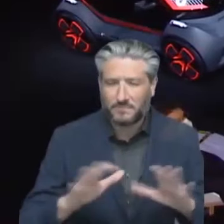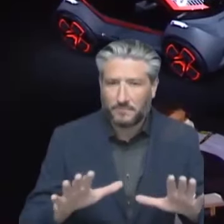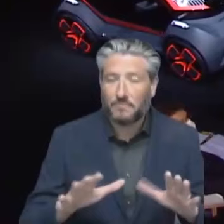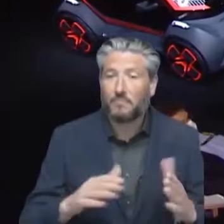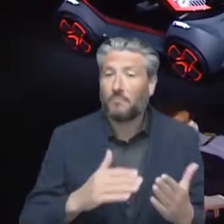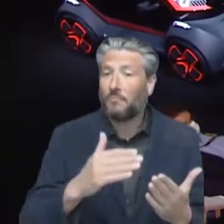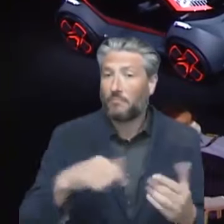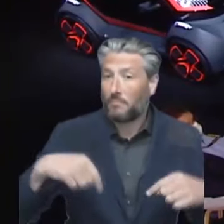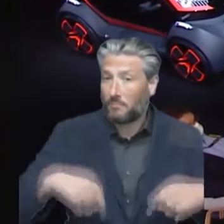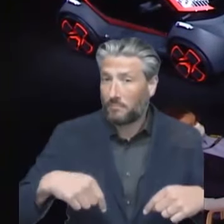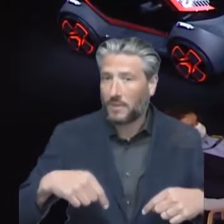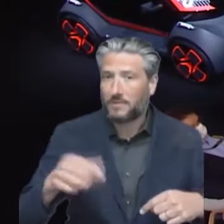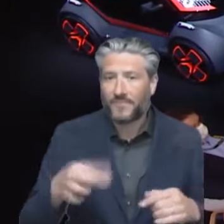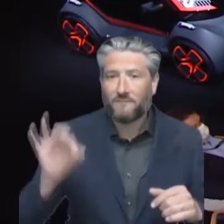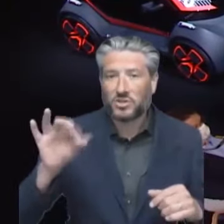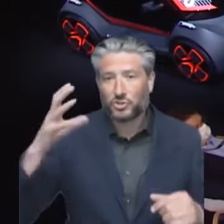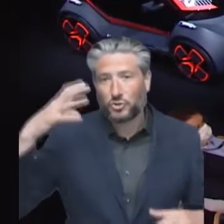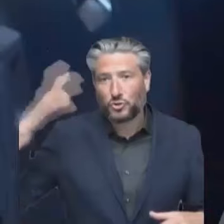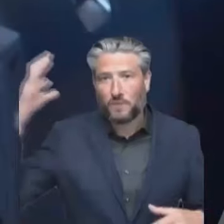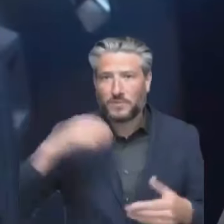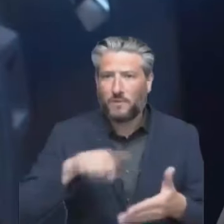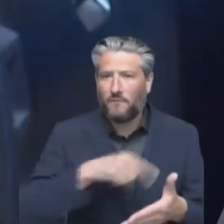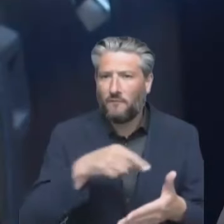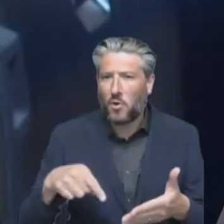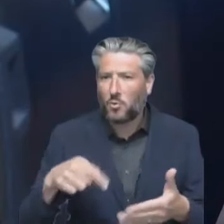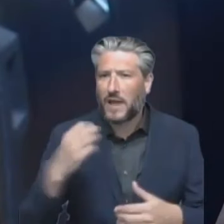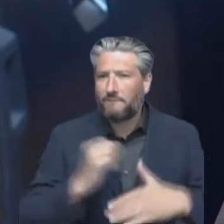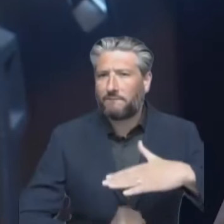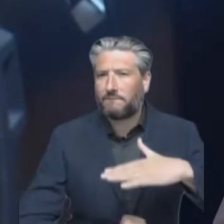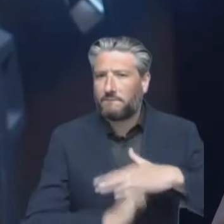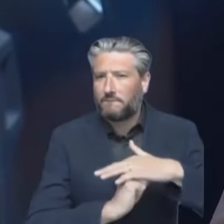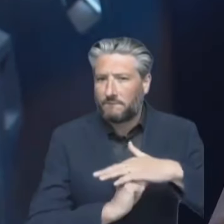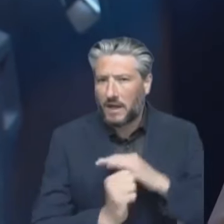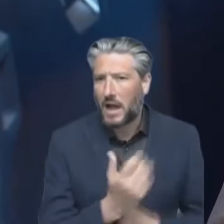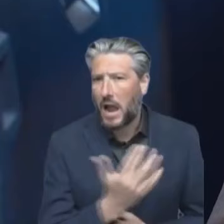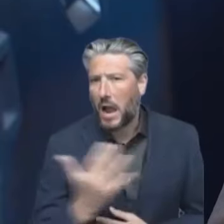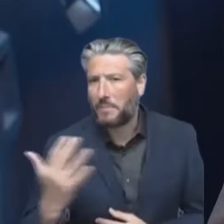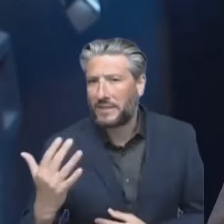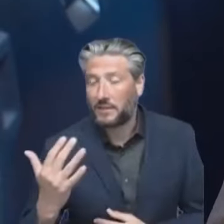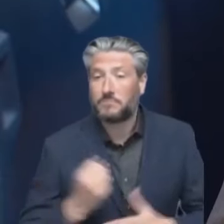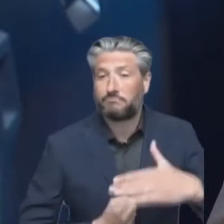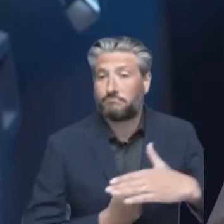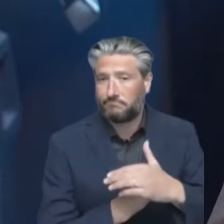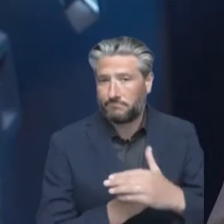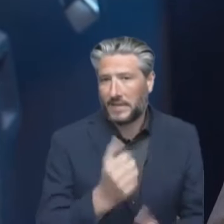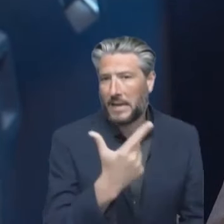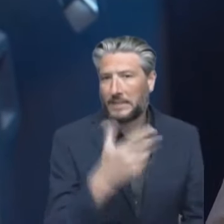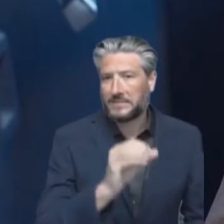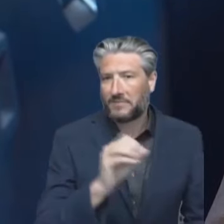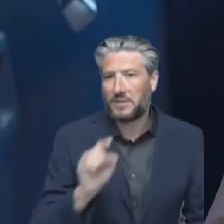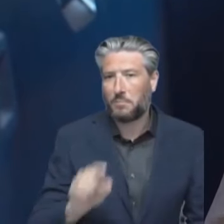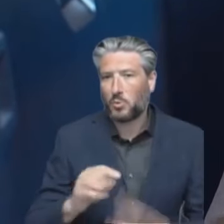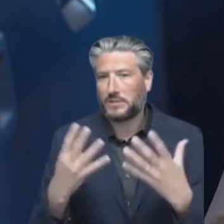ceiling according to the level of the quorum. And so this year, the state votes were capped at 17.9% of the voting rights for